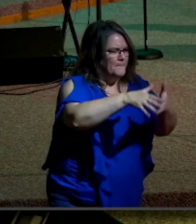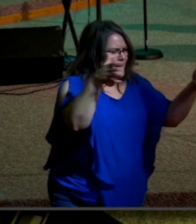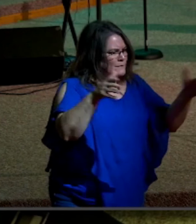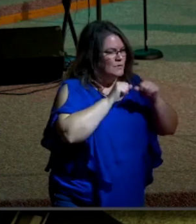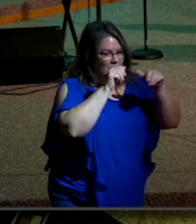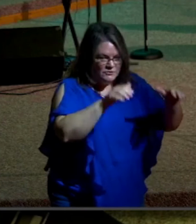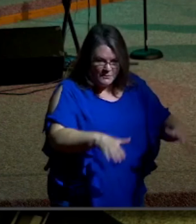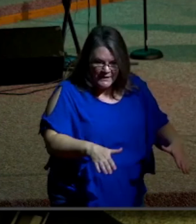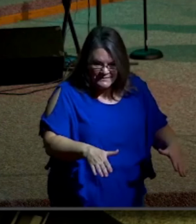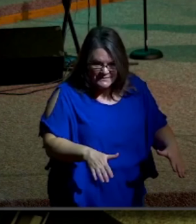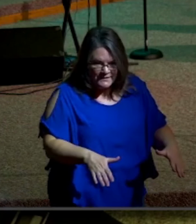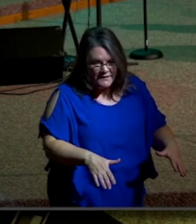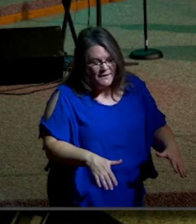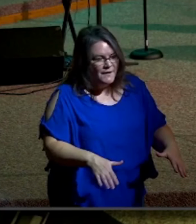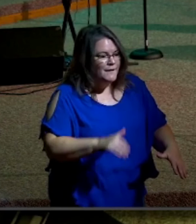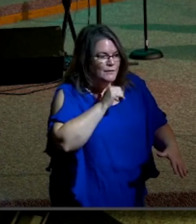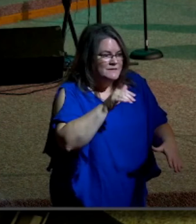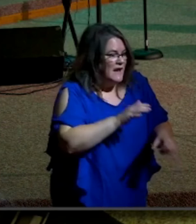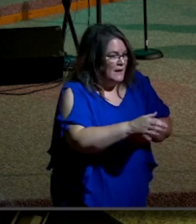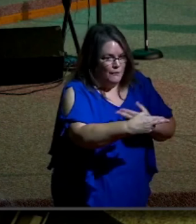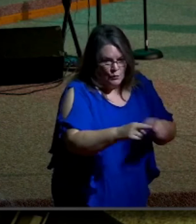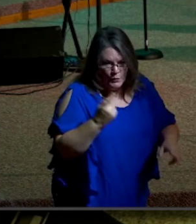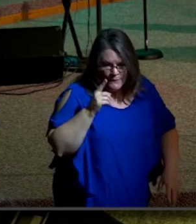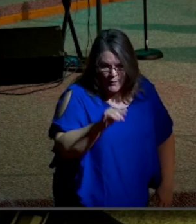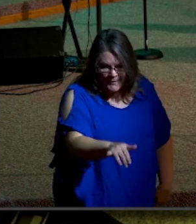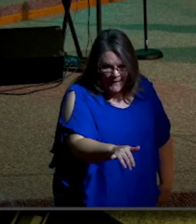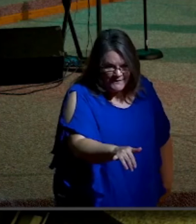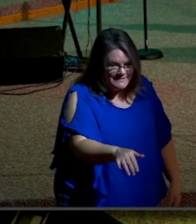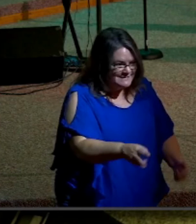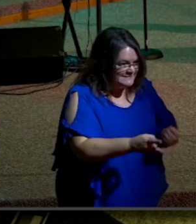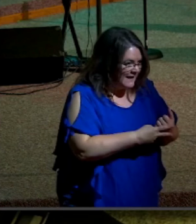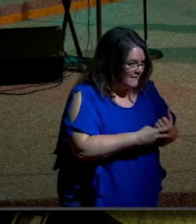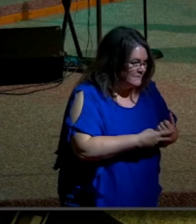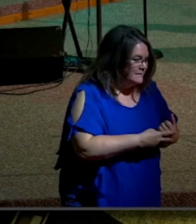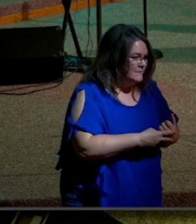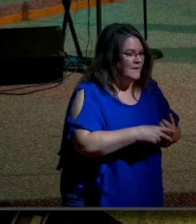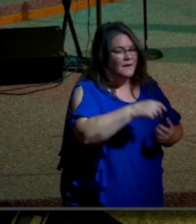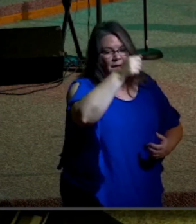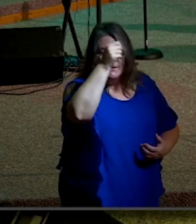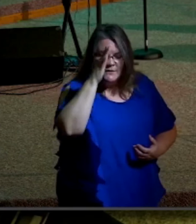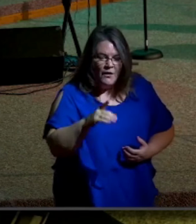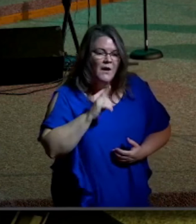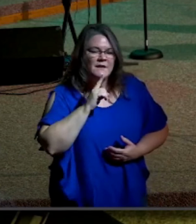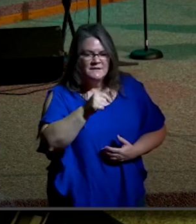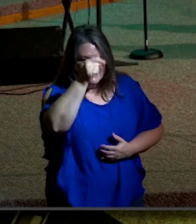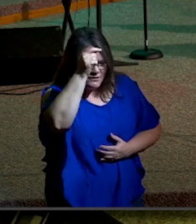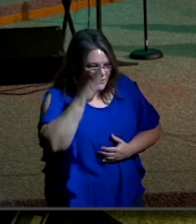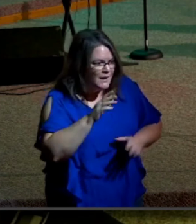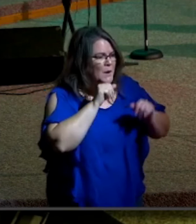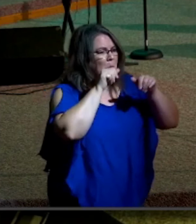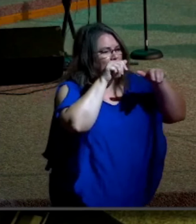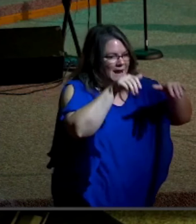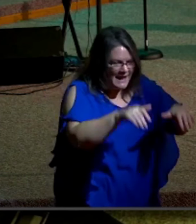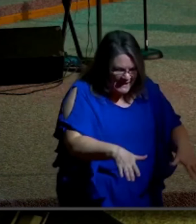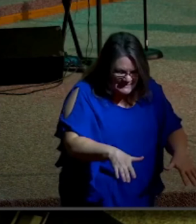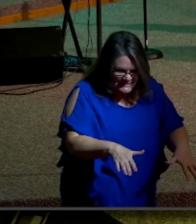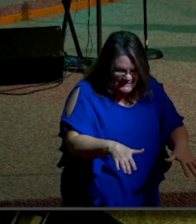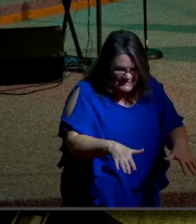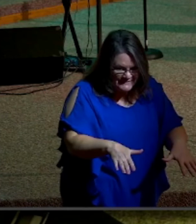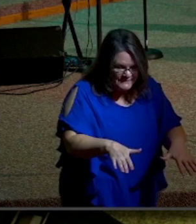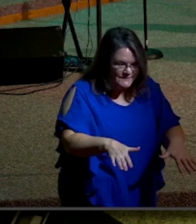not be room enough to store it. God is a God who blesses.